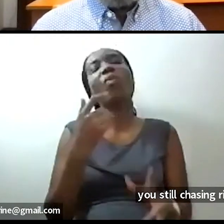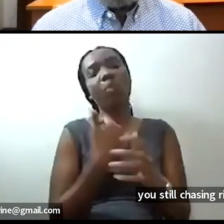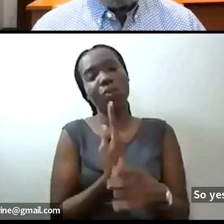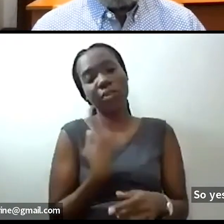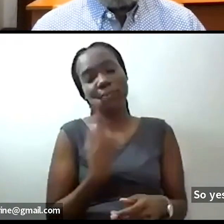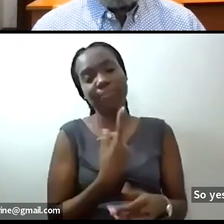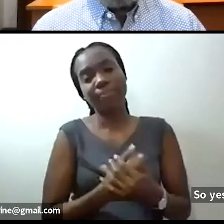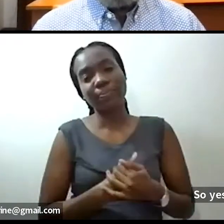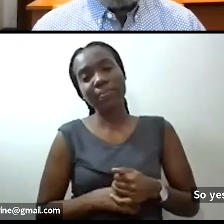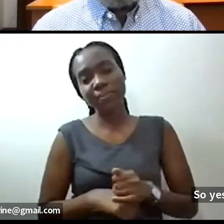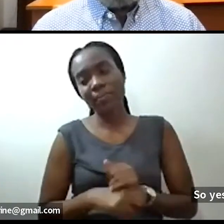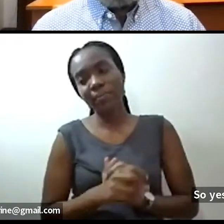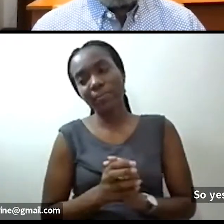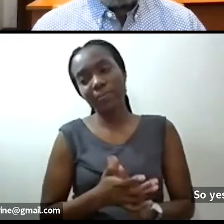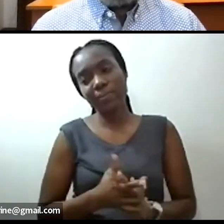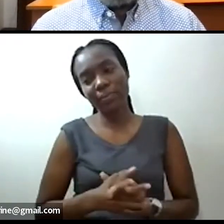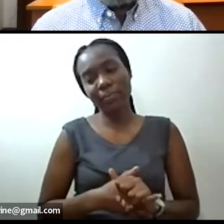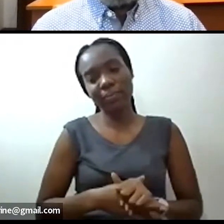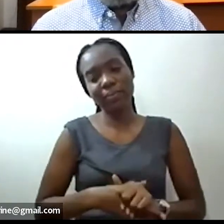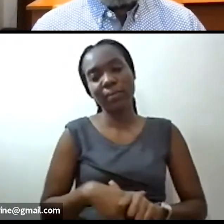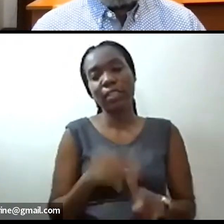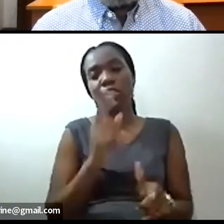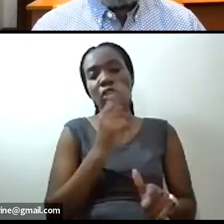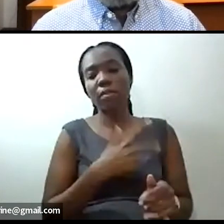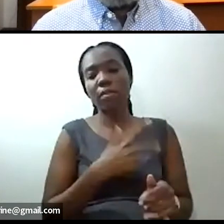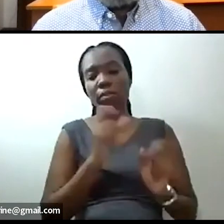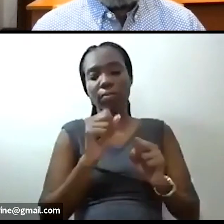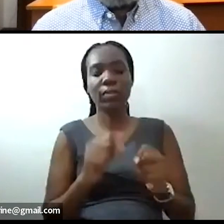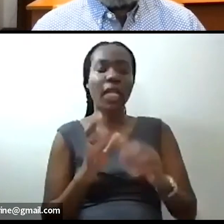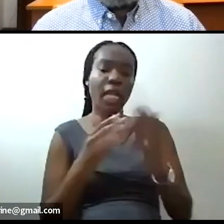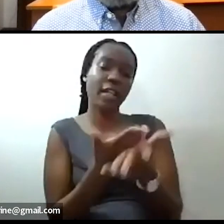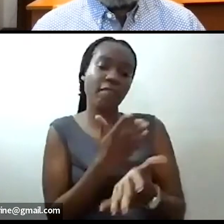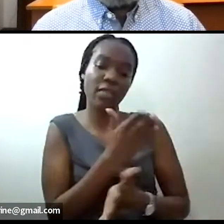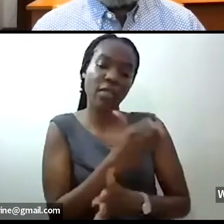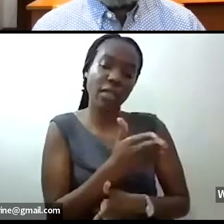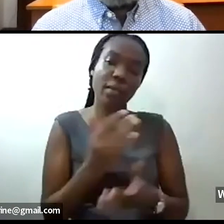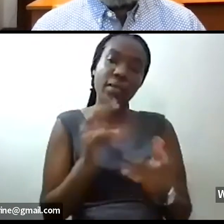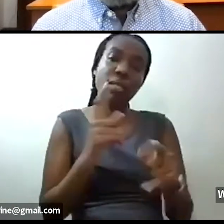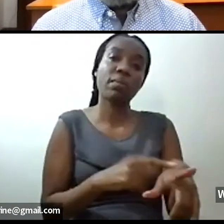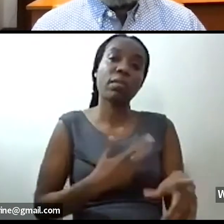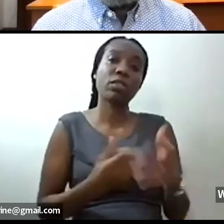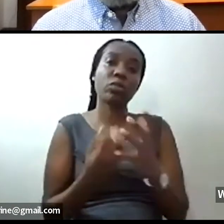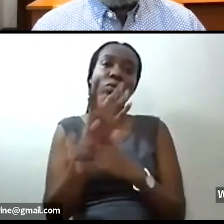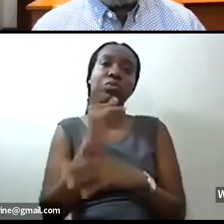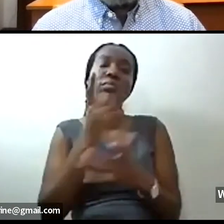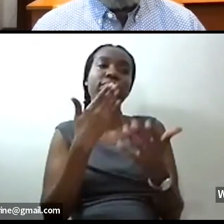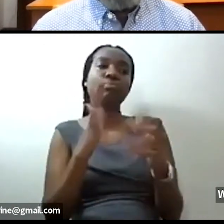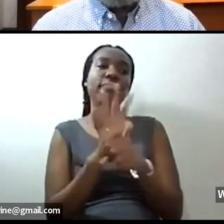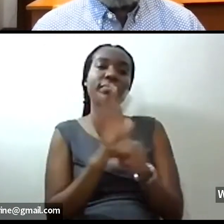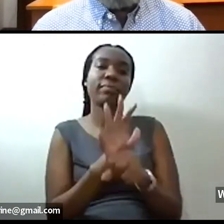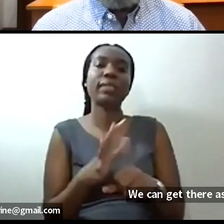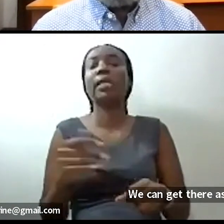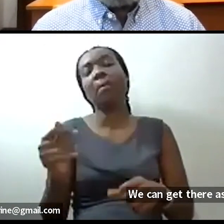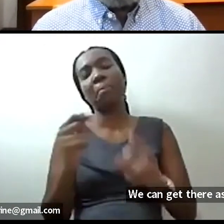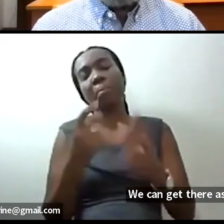So we can get there in as we grow. So thank you very much, our audience. Asanteni sana.